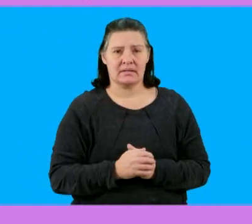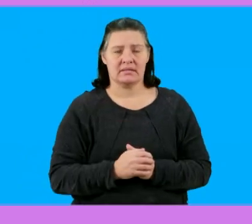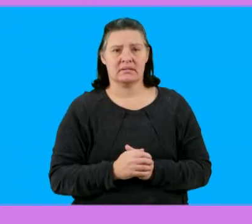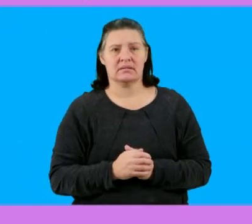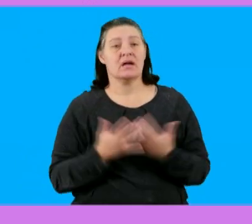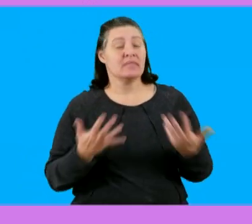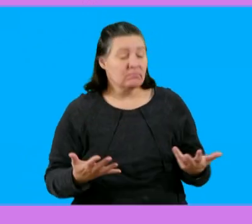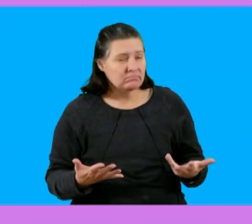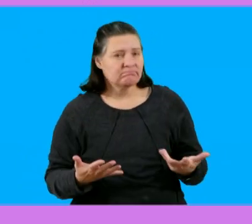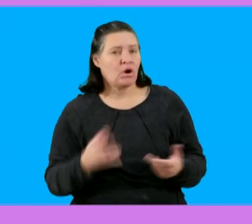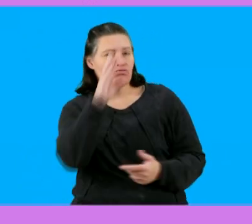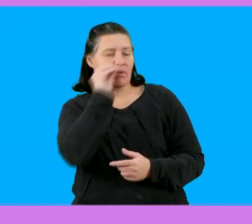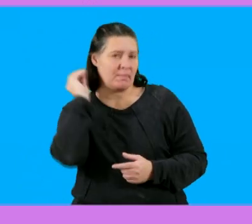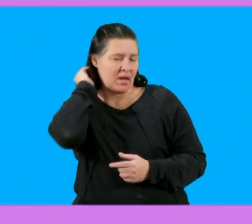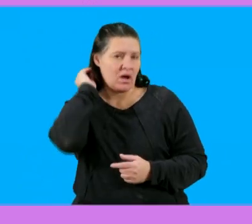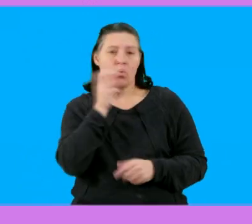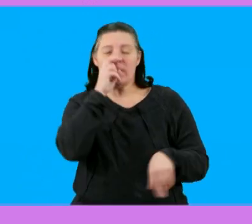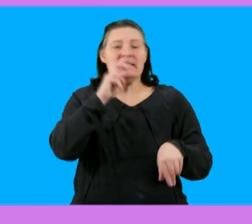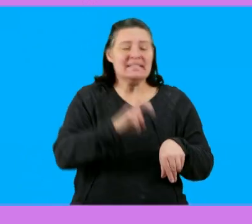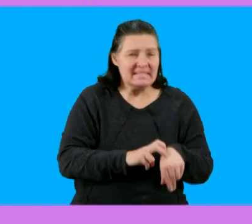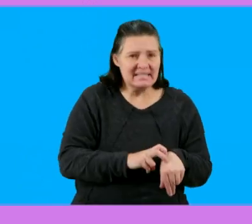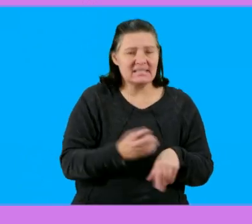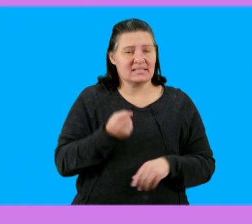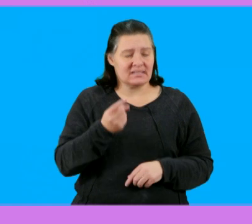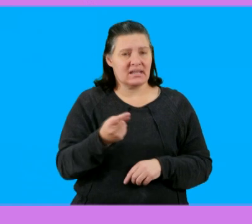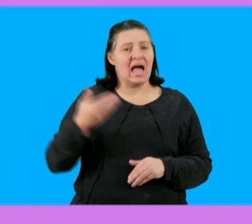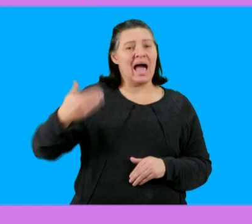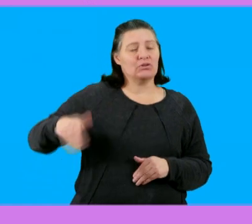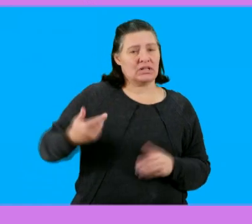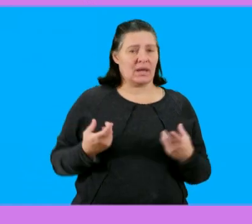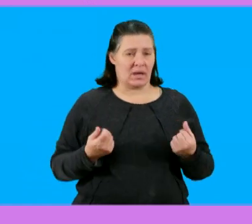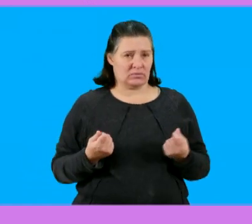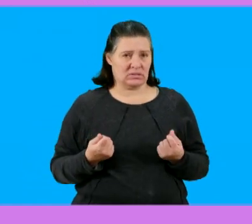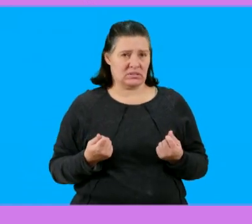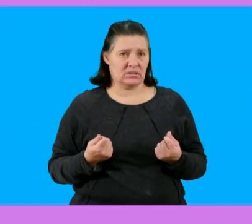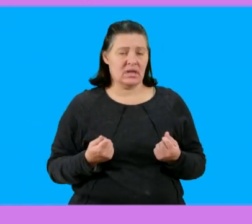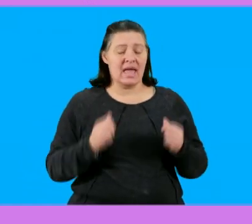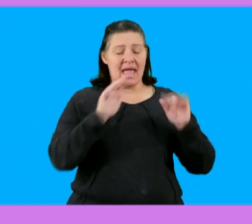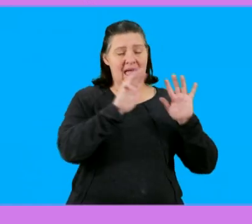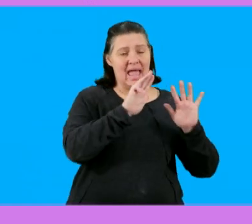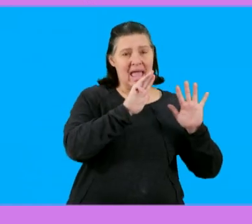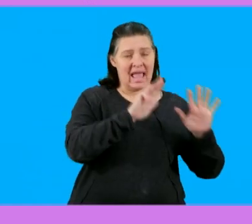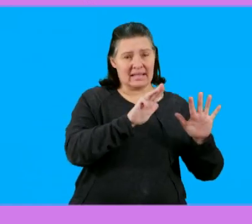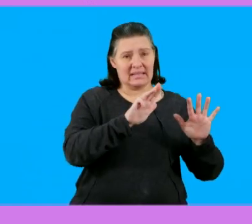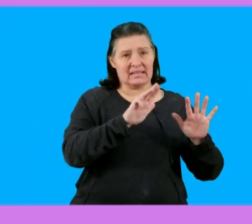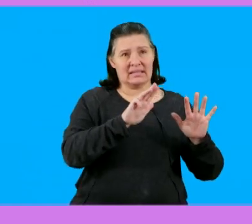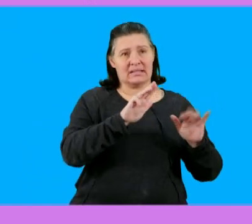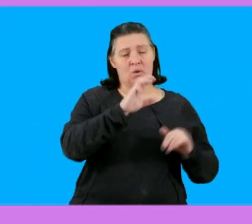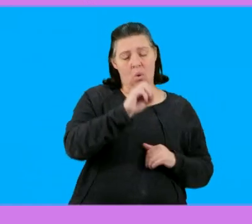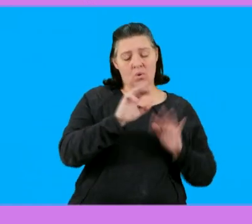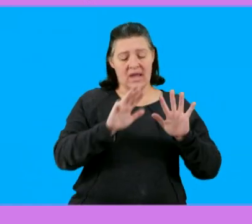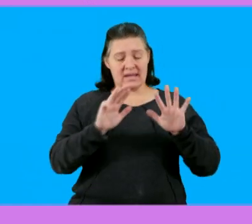therefore, remember, we need to take this outstanding amount, 8,099 rand and 10